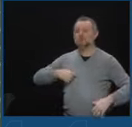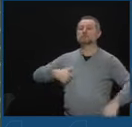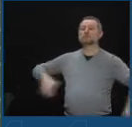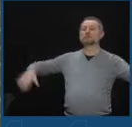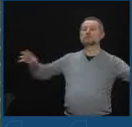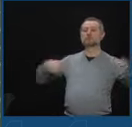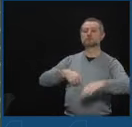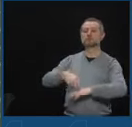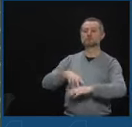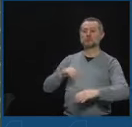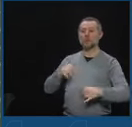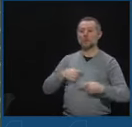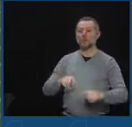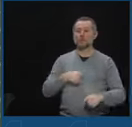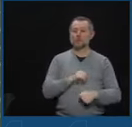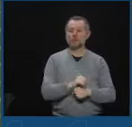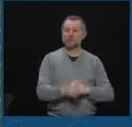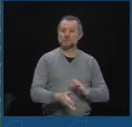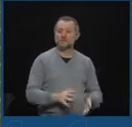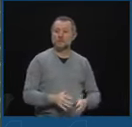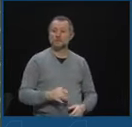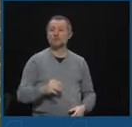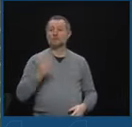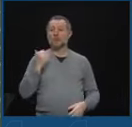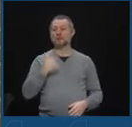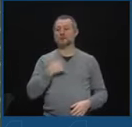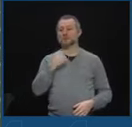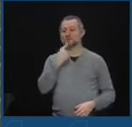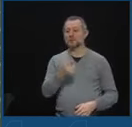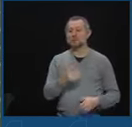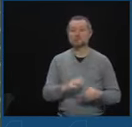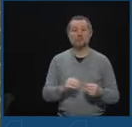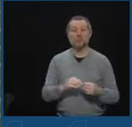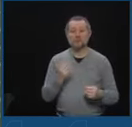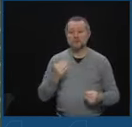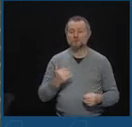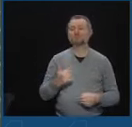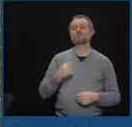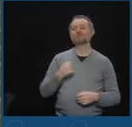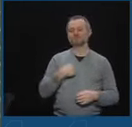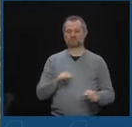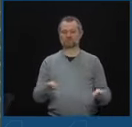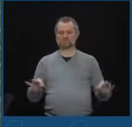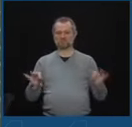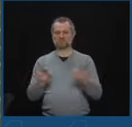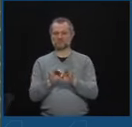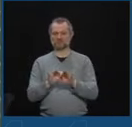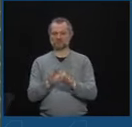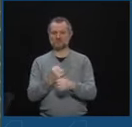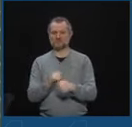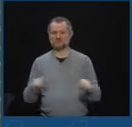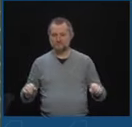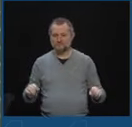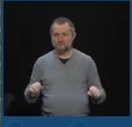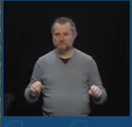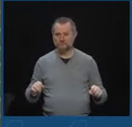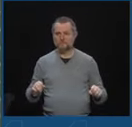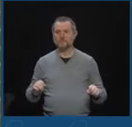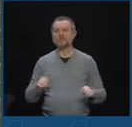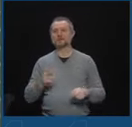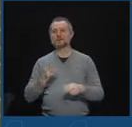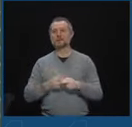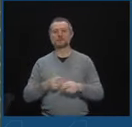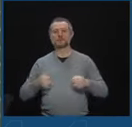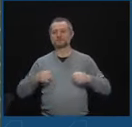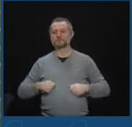work. I say this to say that it's important that we practice safety. It's important that we wear our snug uniforms,